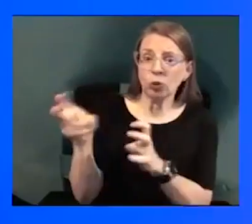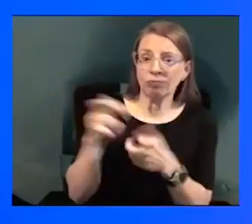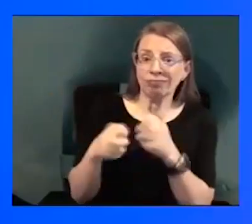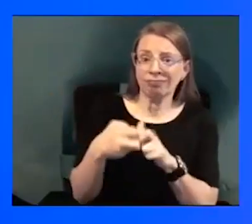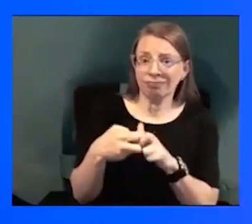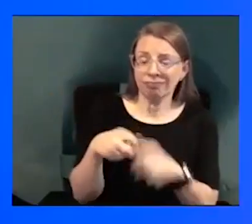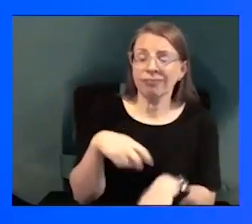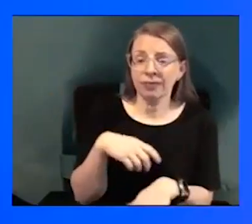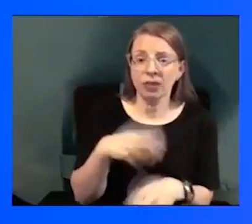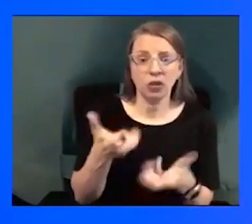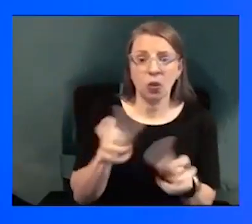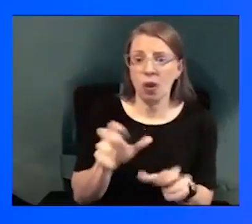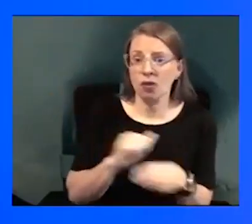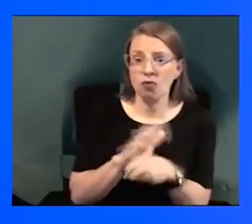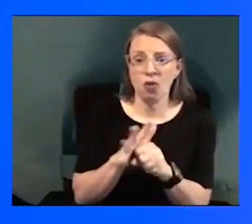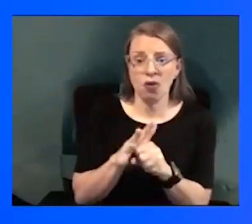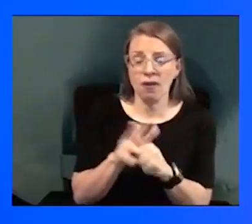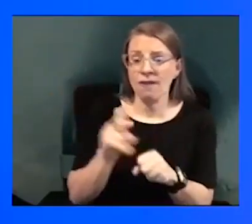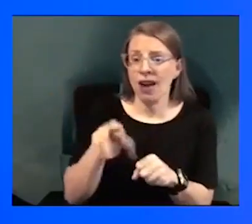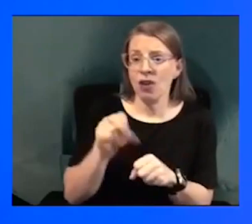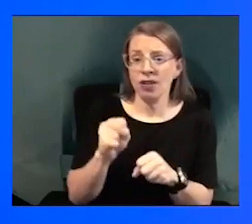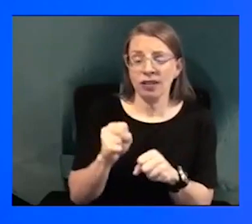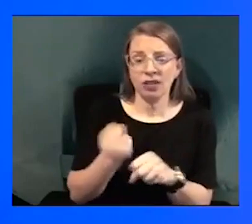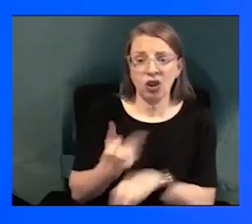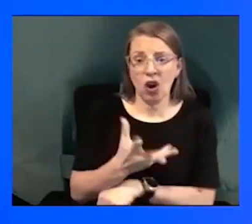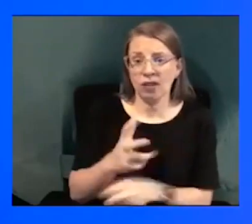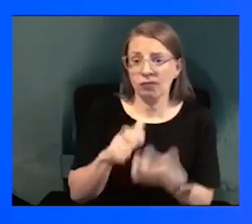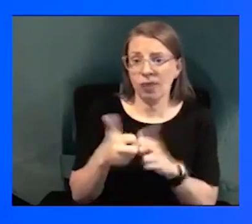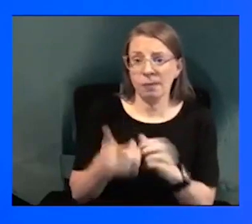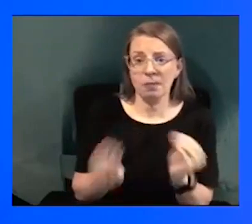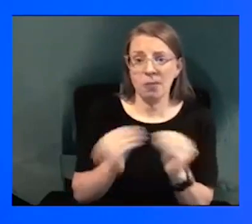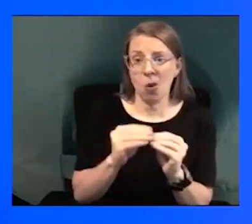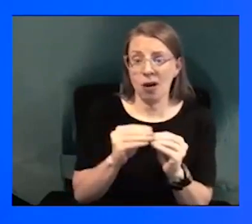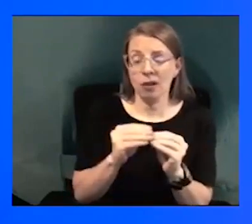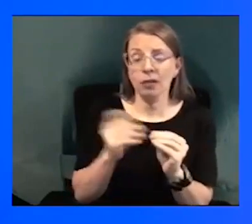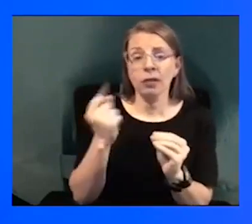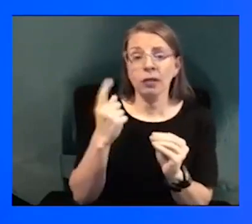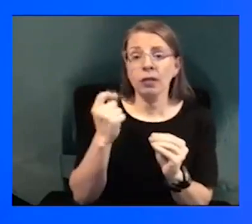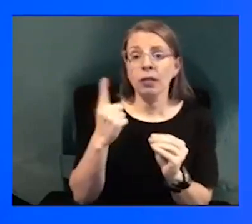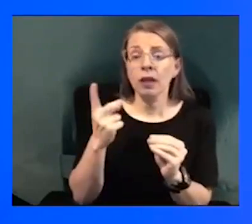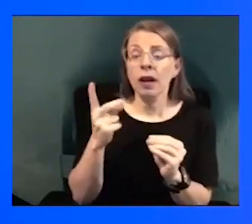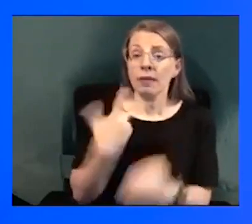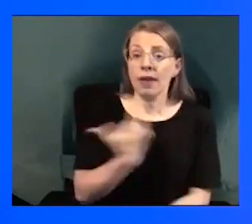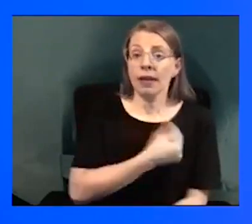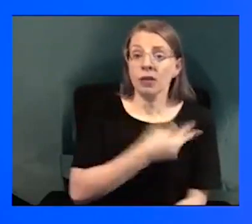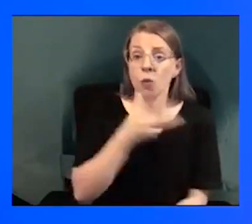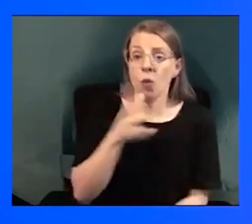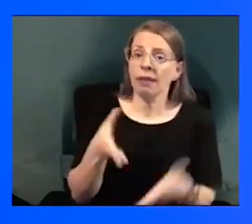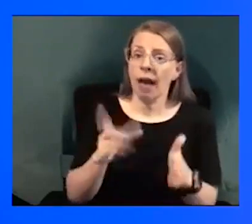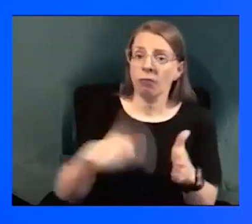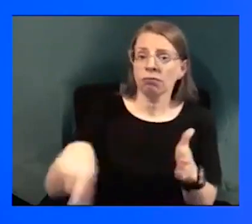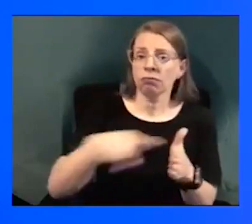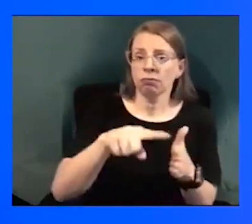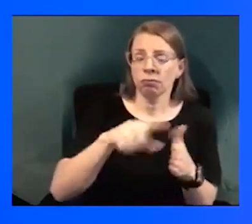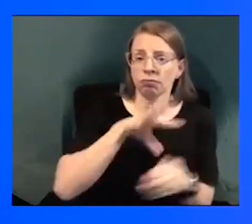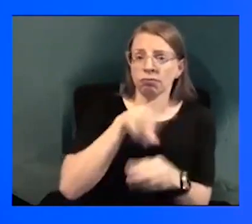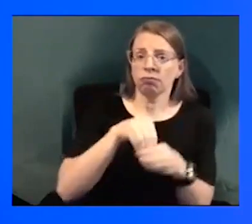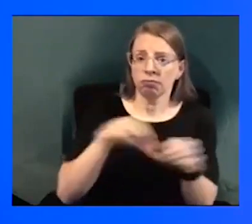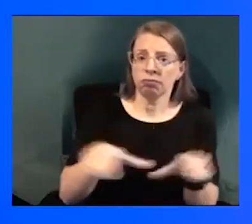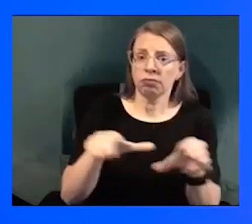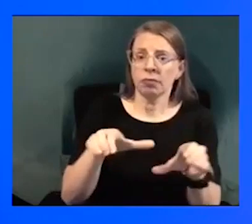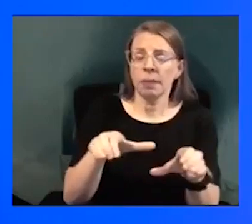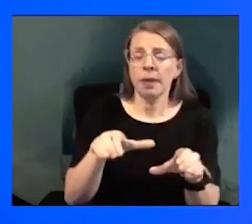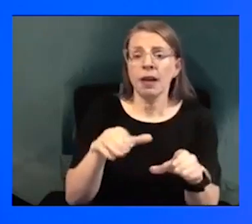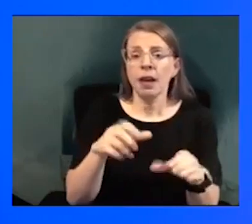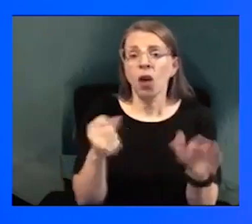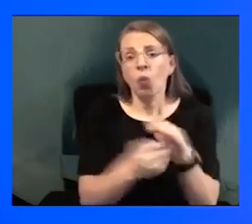said, as you move further into this, we know that vaccine will also allow them to continue to participate in sports. They won't have to quarantine. They won't have to be held out